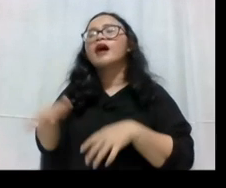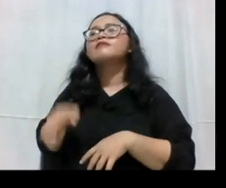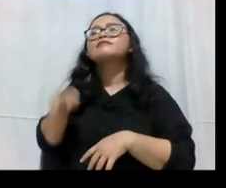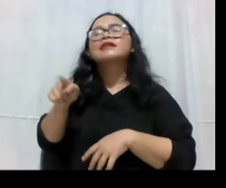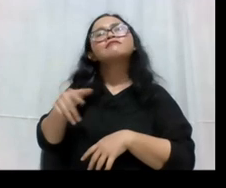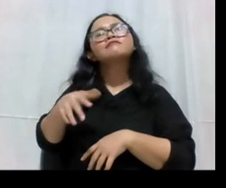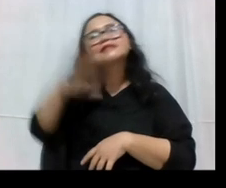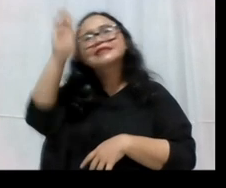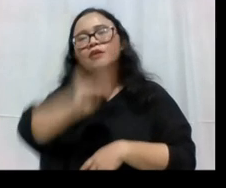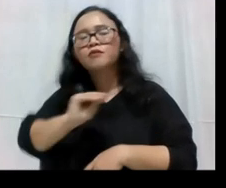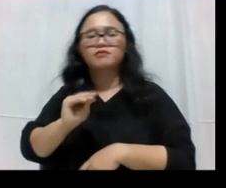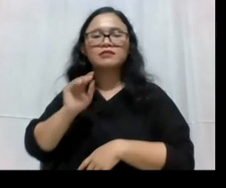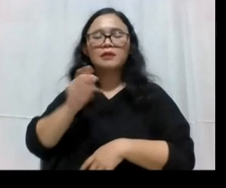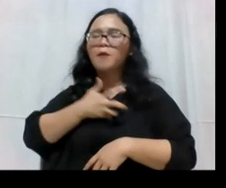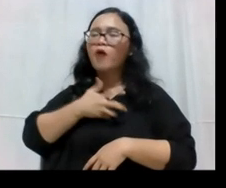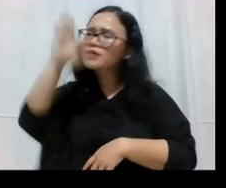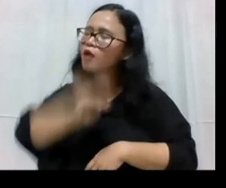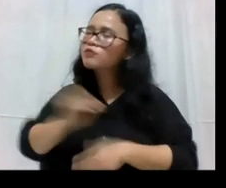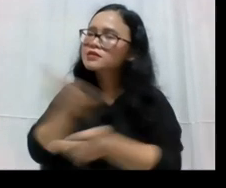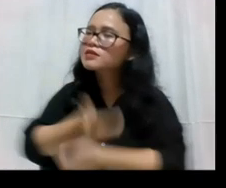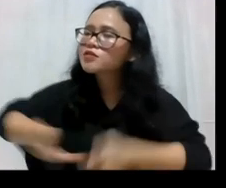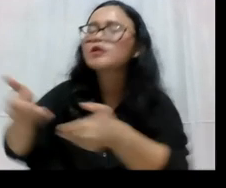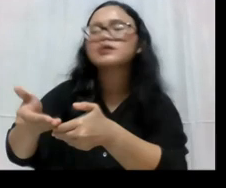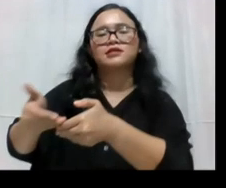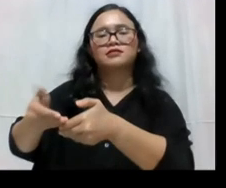is that, unlike Wei Chen, he doesn't